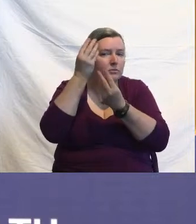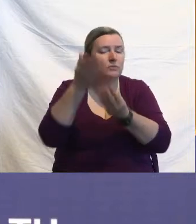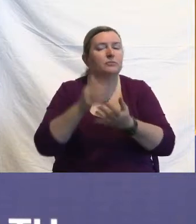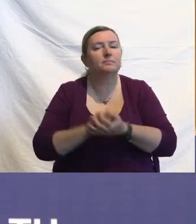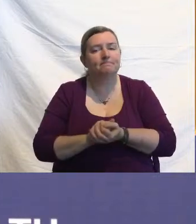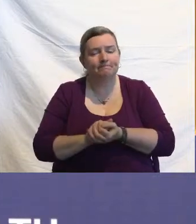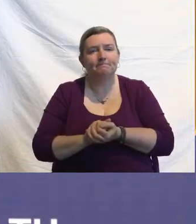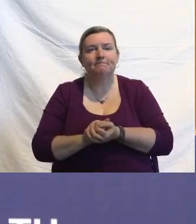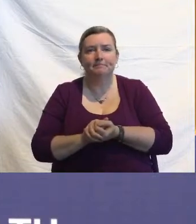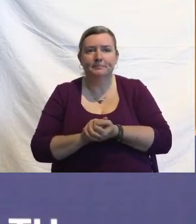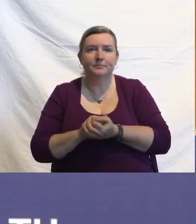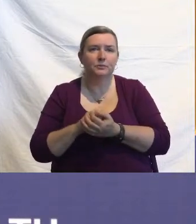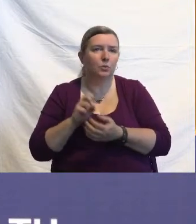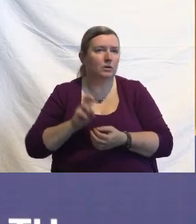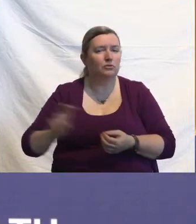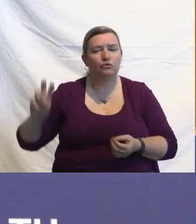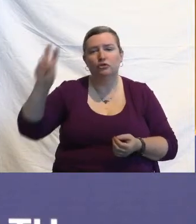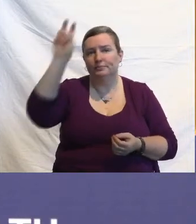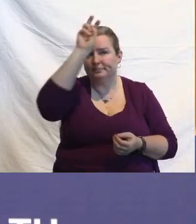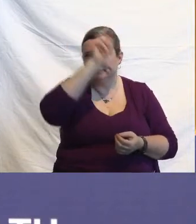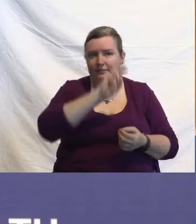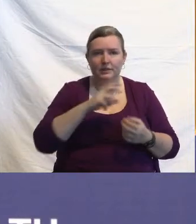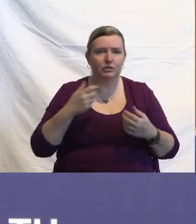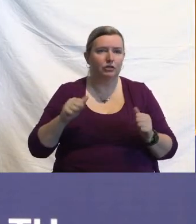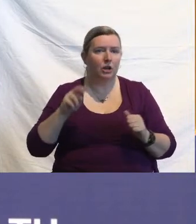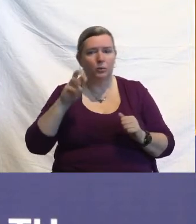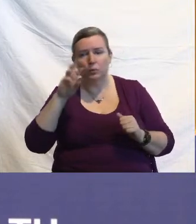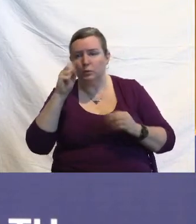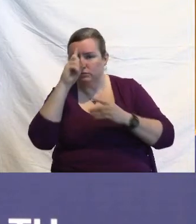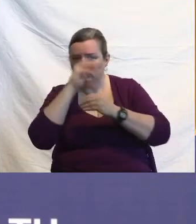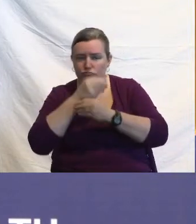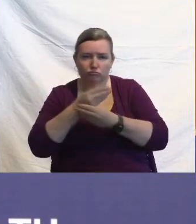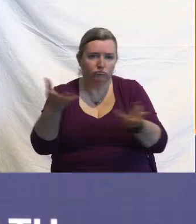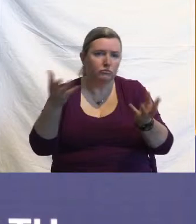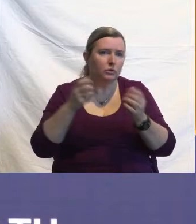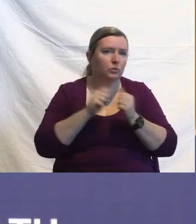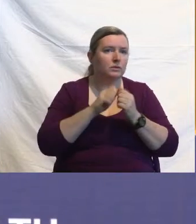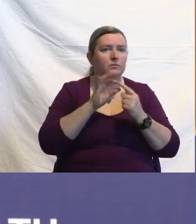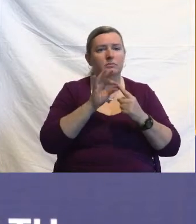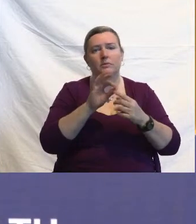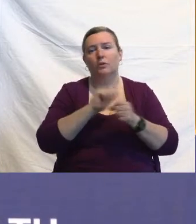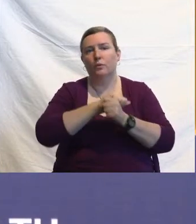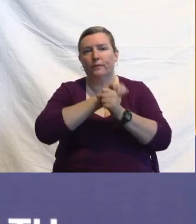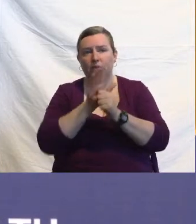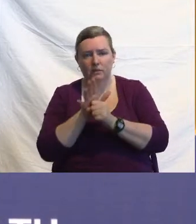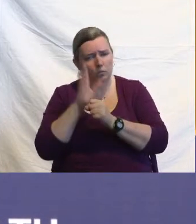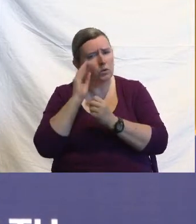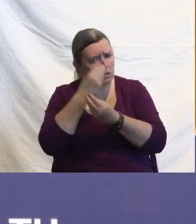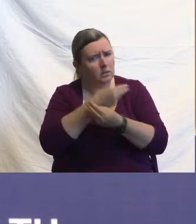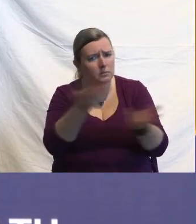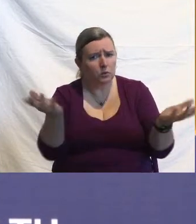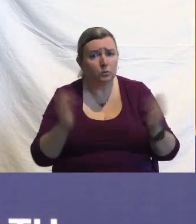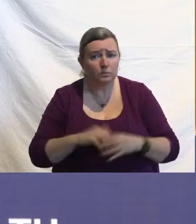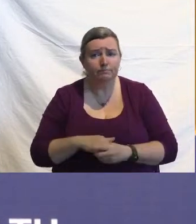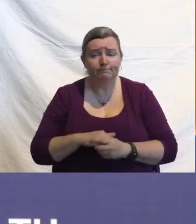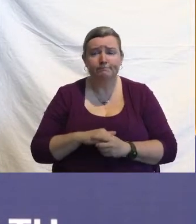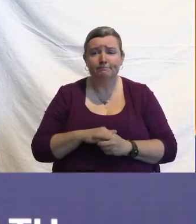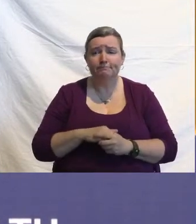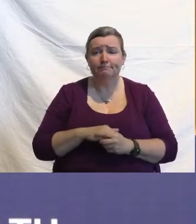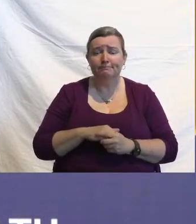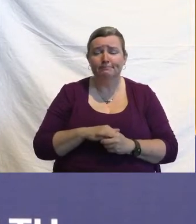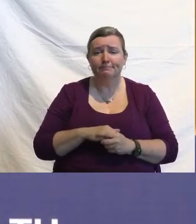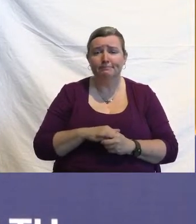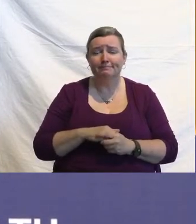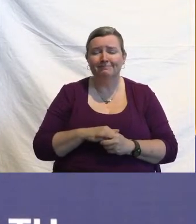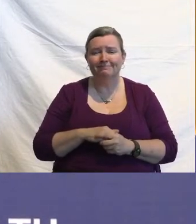and about, and if there's news on COVID to report while we're out and about, maybe for other reasons, we will certainly not hesitate to speak